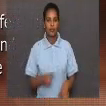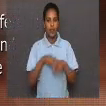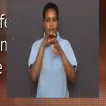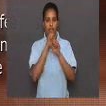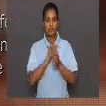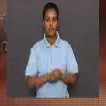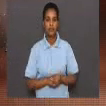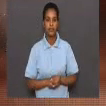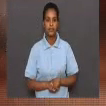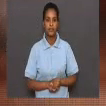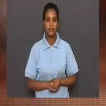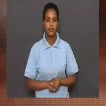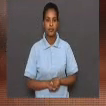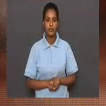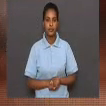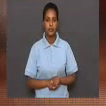Time's up!